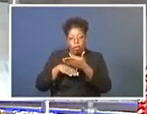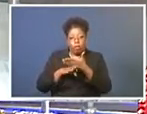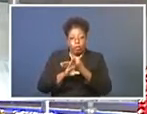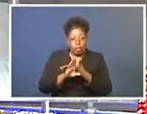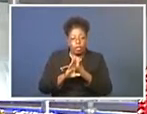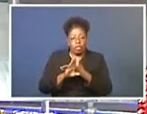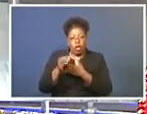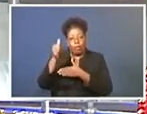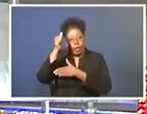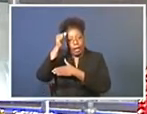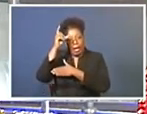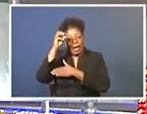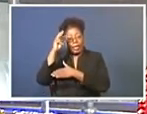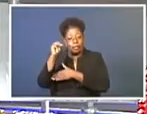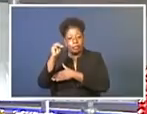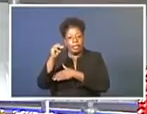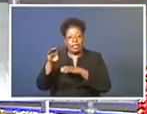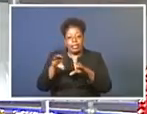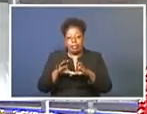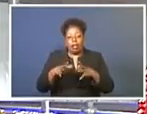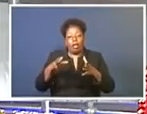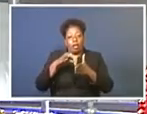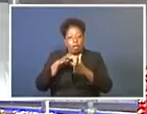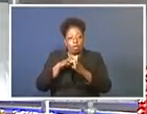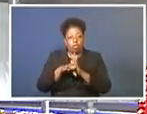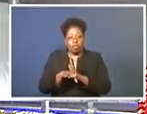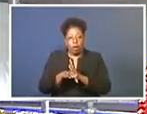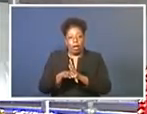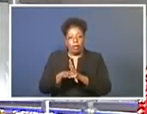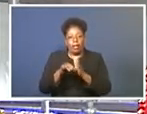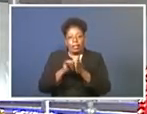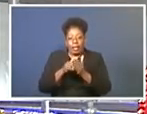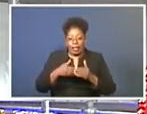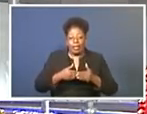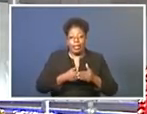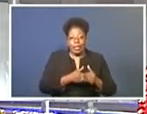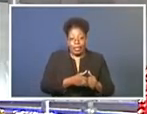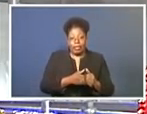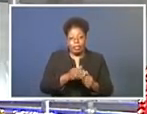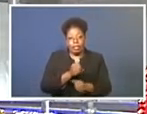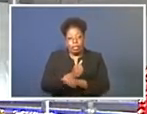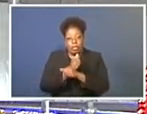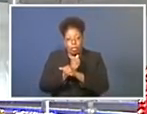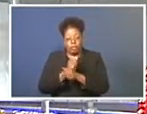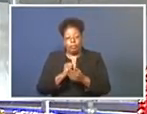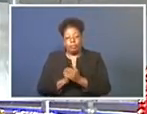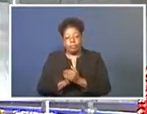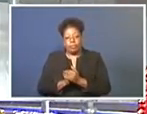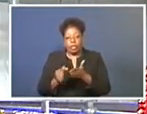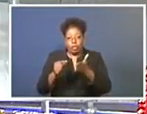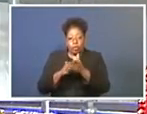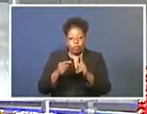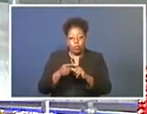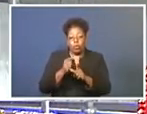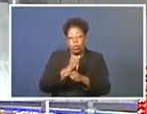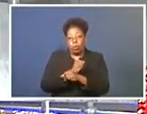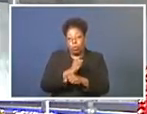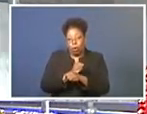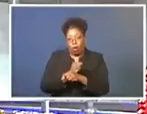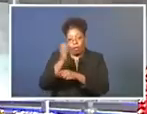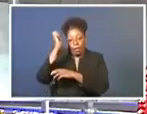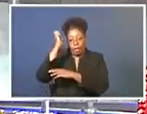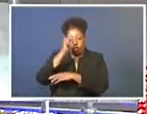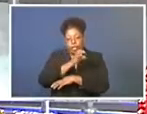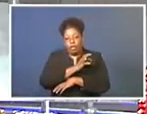then committed a series of serious crimes, which led to his detainment. However, due to the work of Edward Fitzgerald